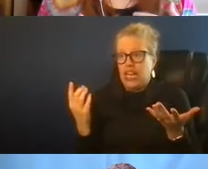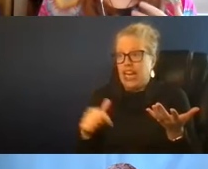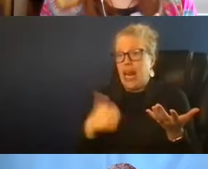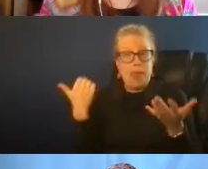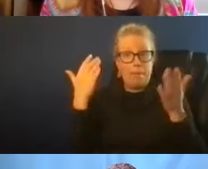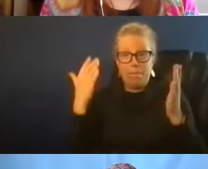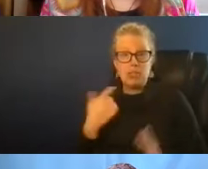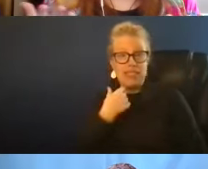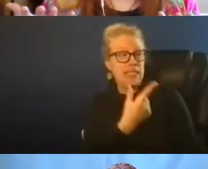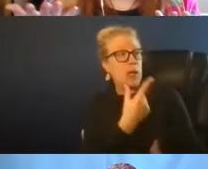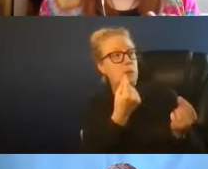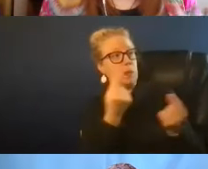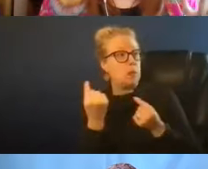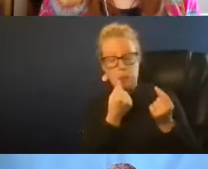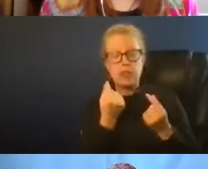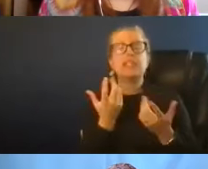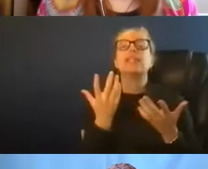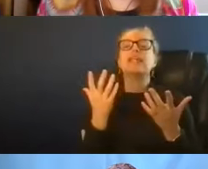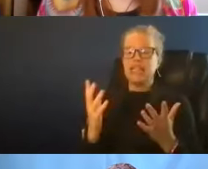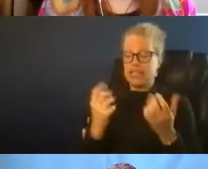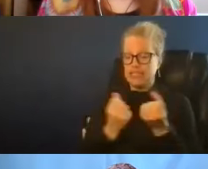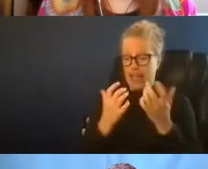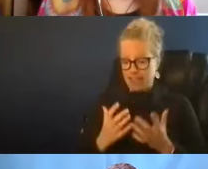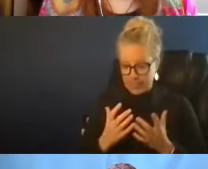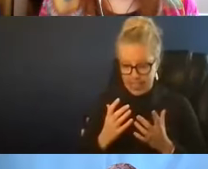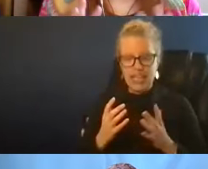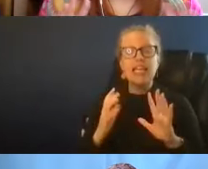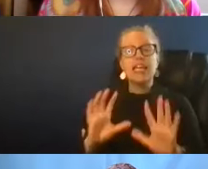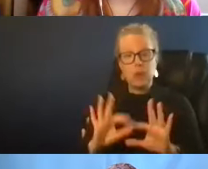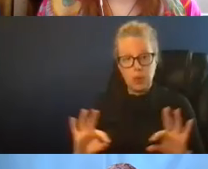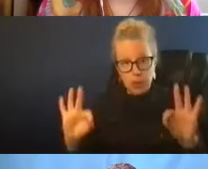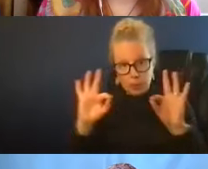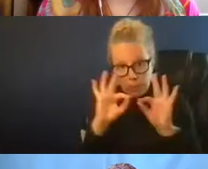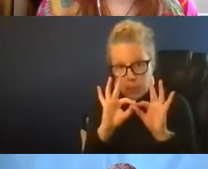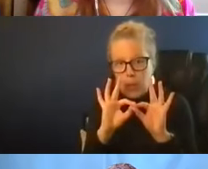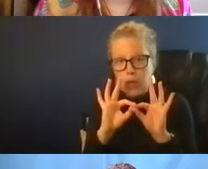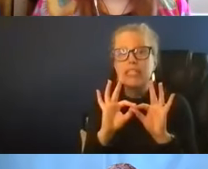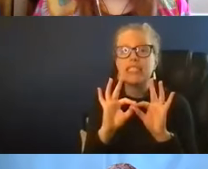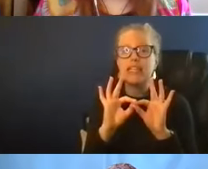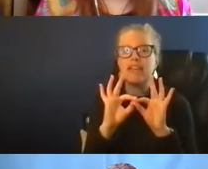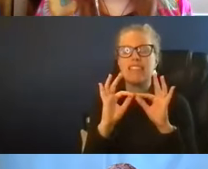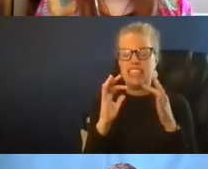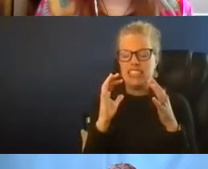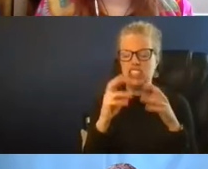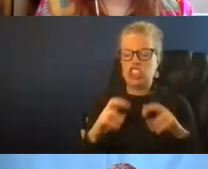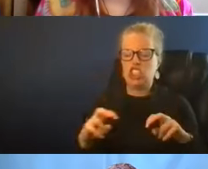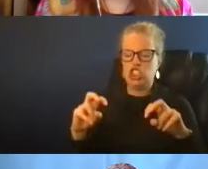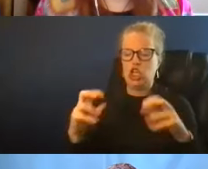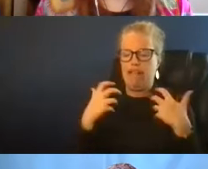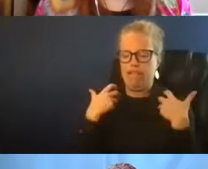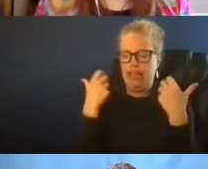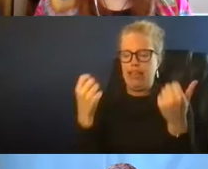I mean, as advocates, we are important. We're an important part of this healing journey and this safety